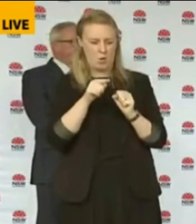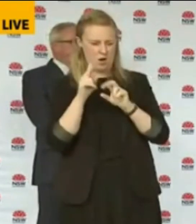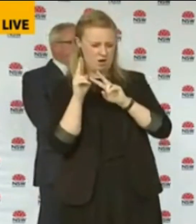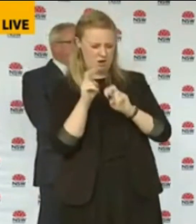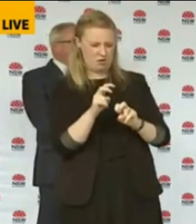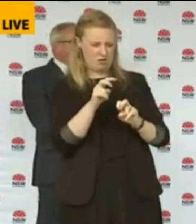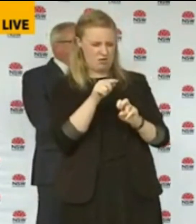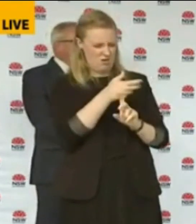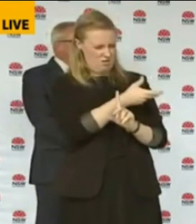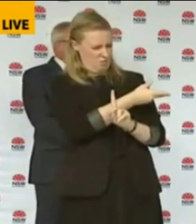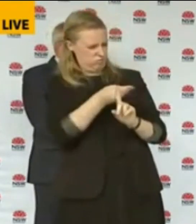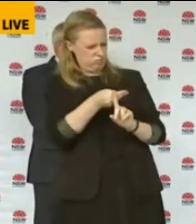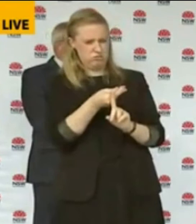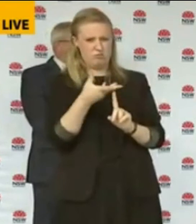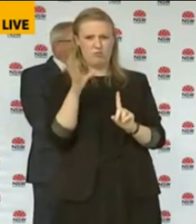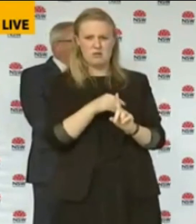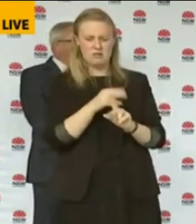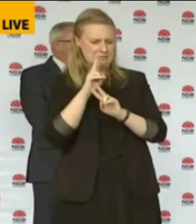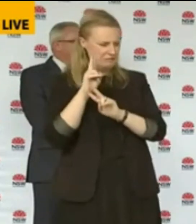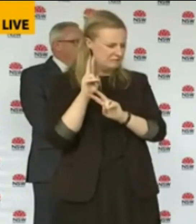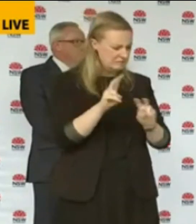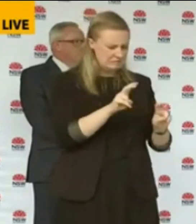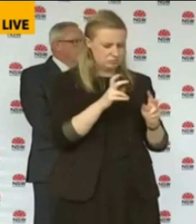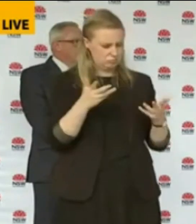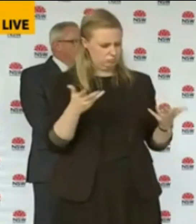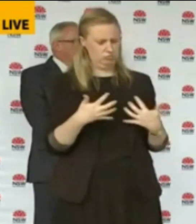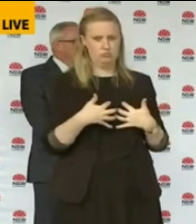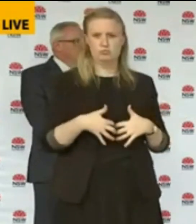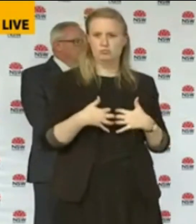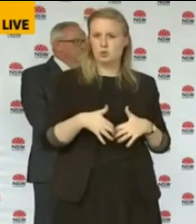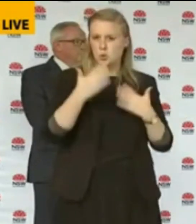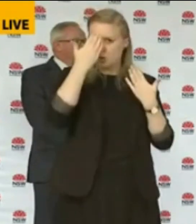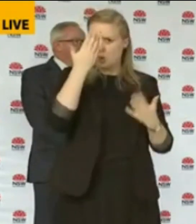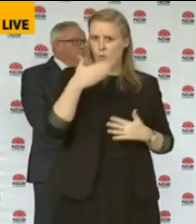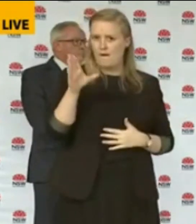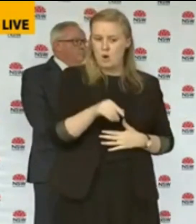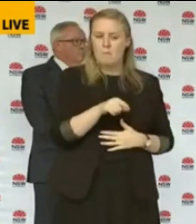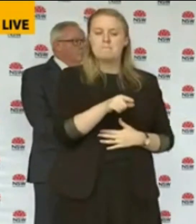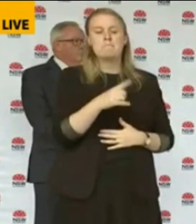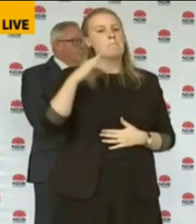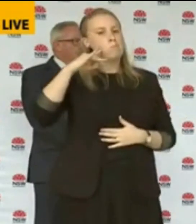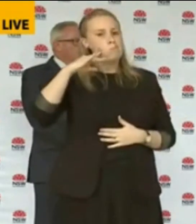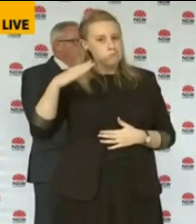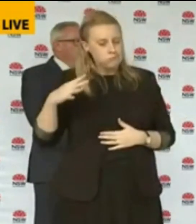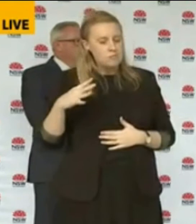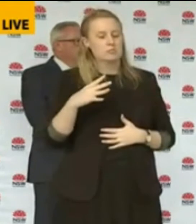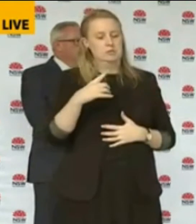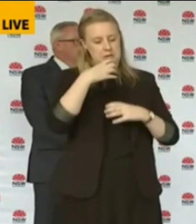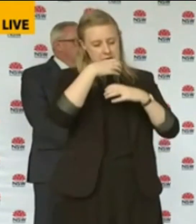been added, and it also abuts onto that broader area around Baralla, Greystone sort of